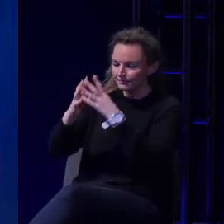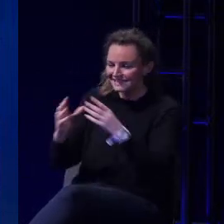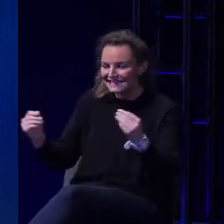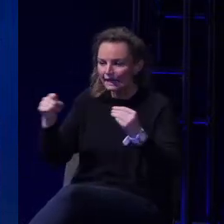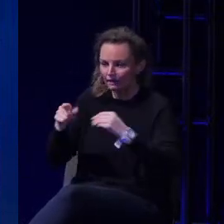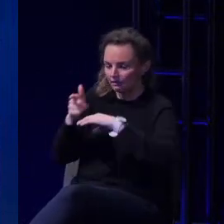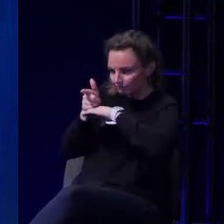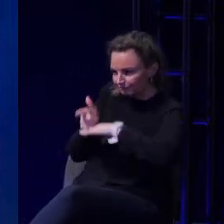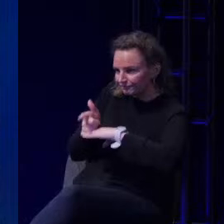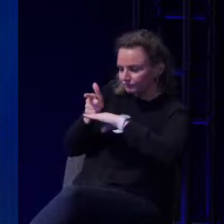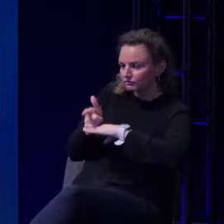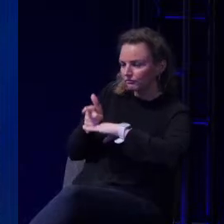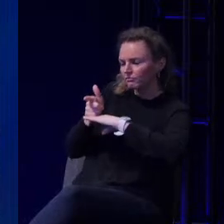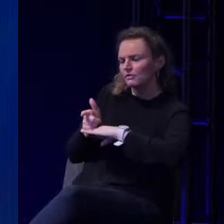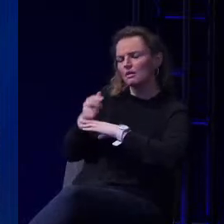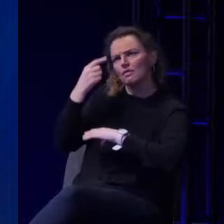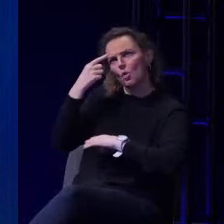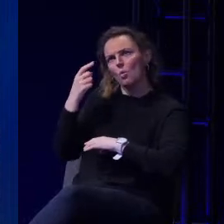example